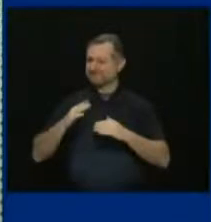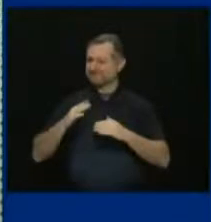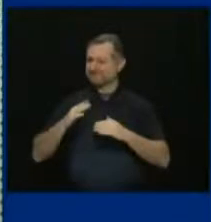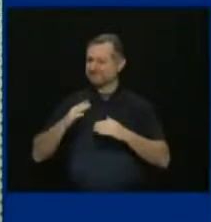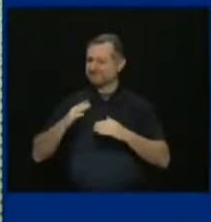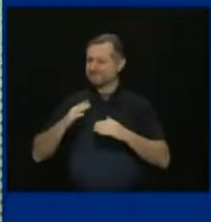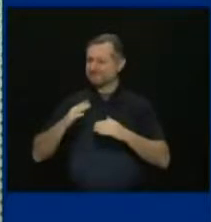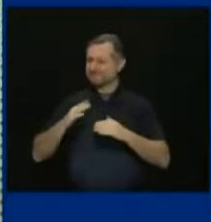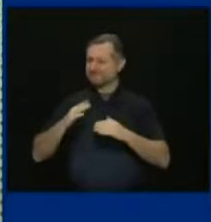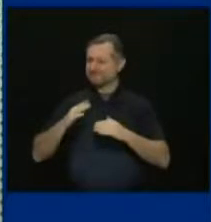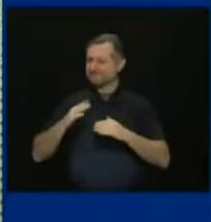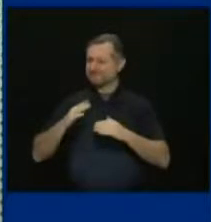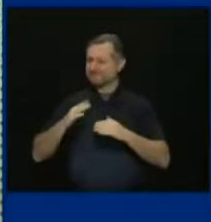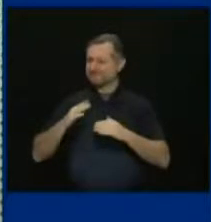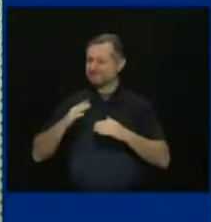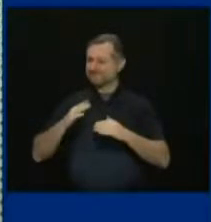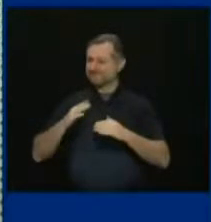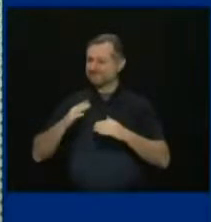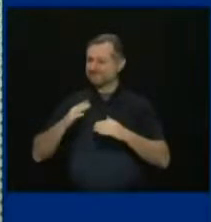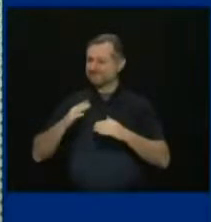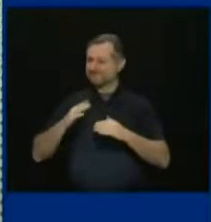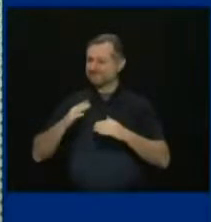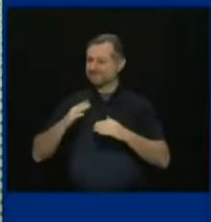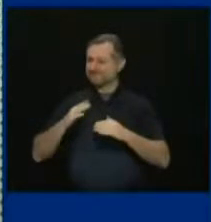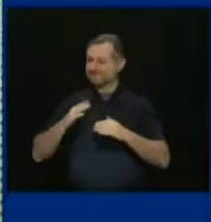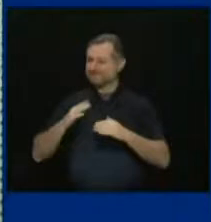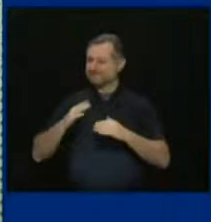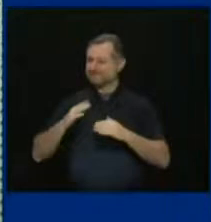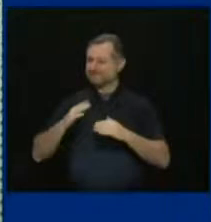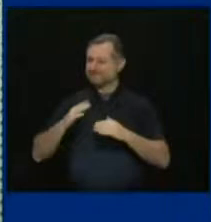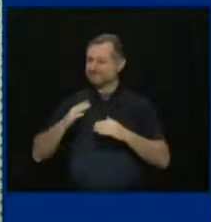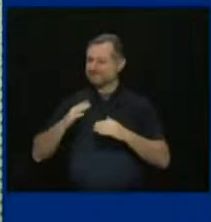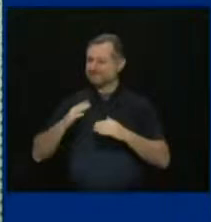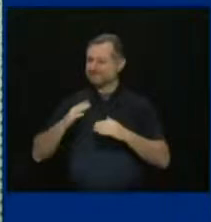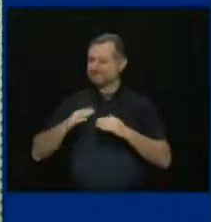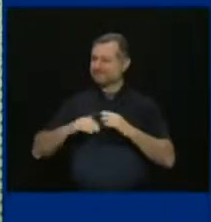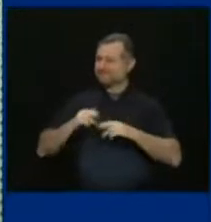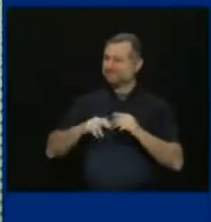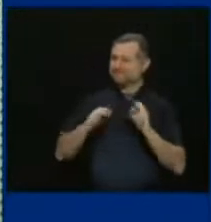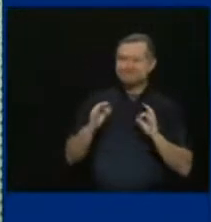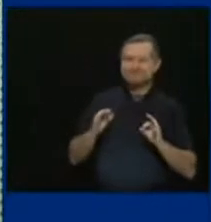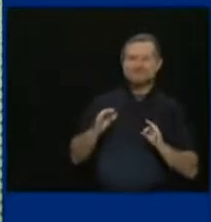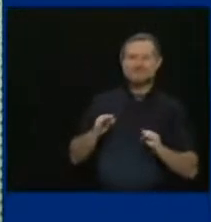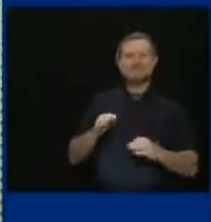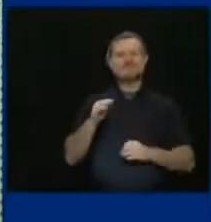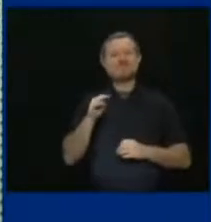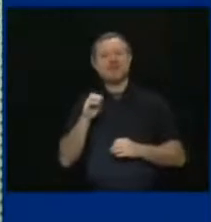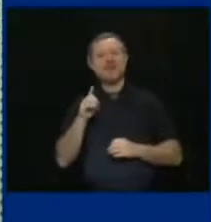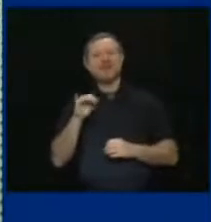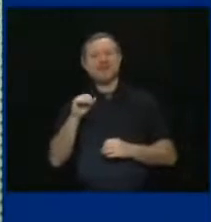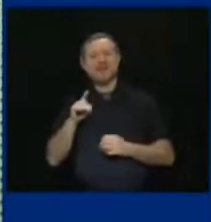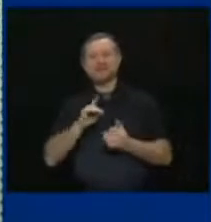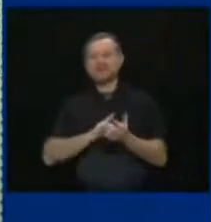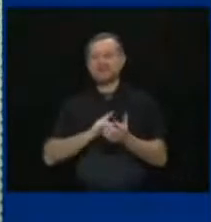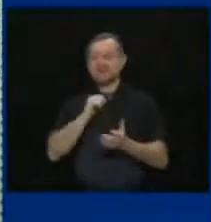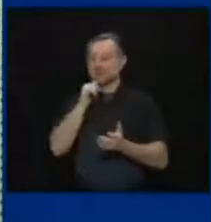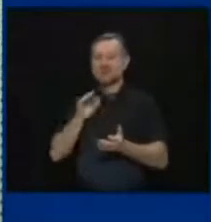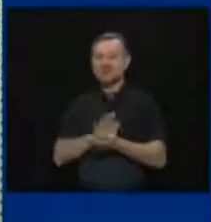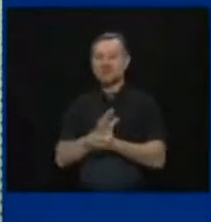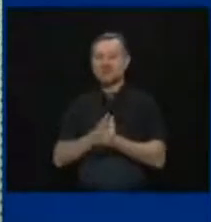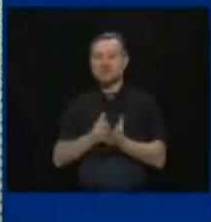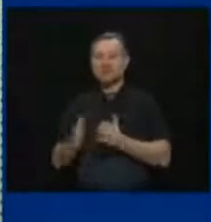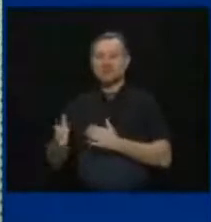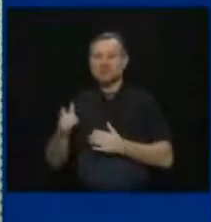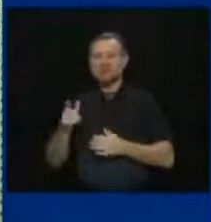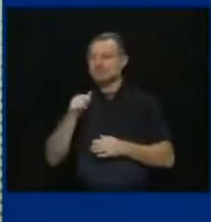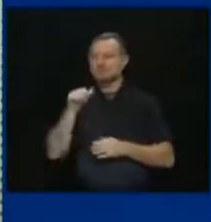Literally, she's wealthy. I'm not making that up. She's wealthy. Her family is wealthy. You could write a check. Sent him home, so he didn't get the